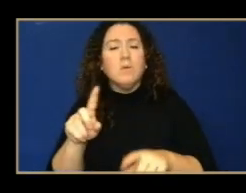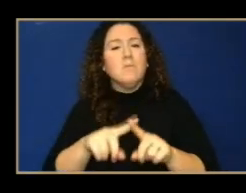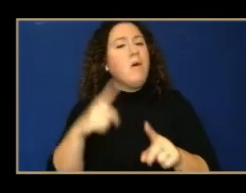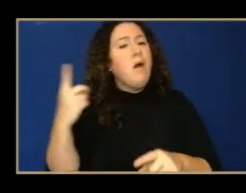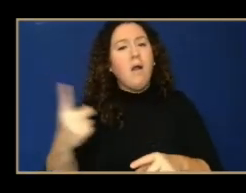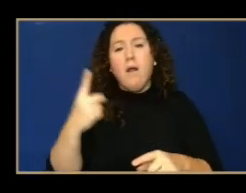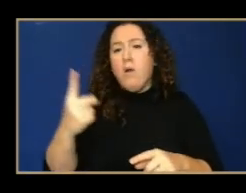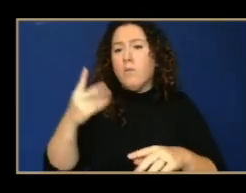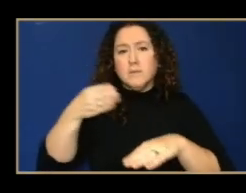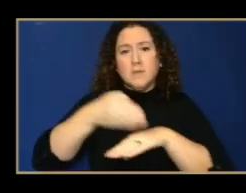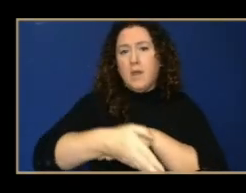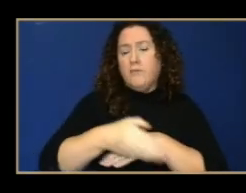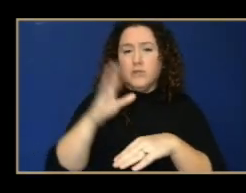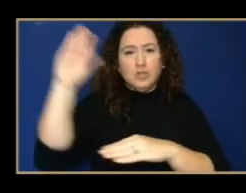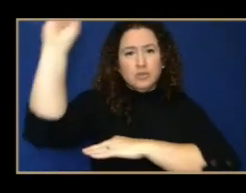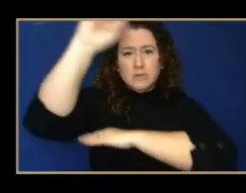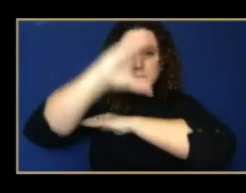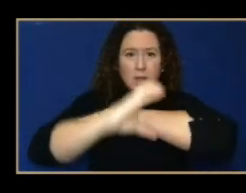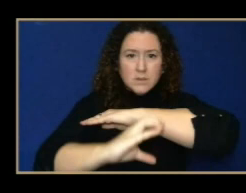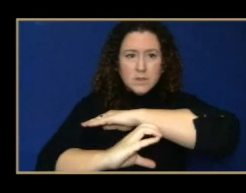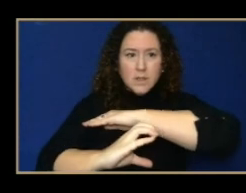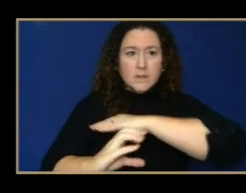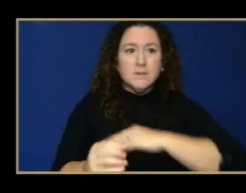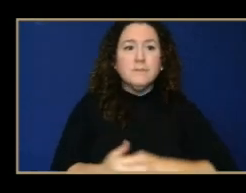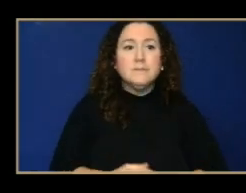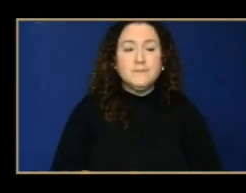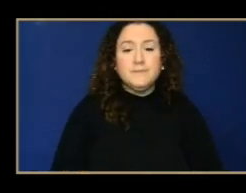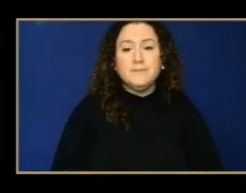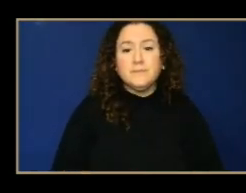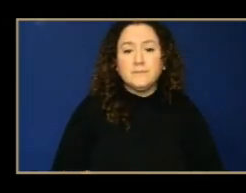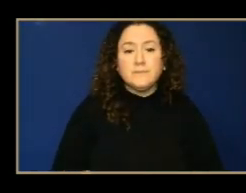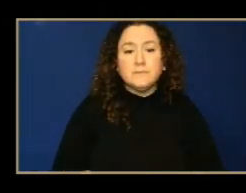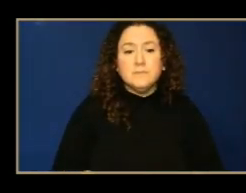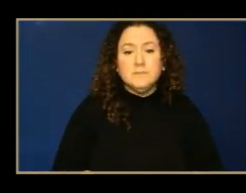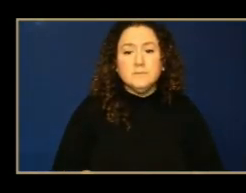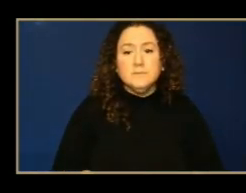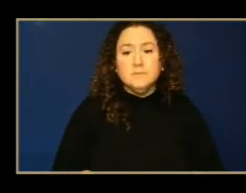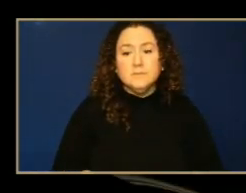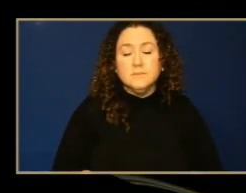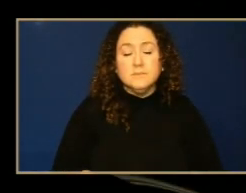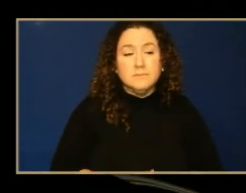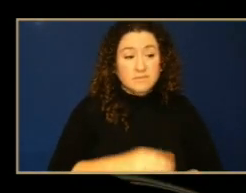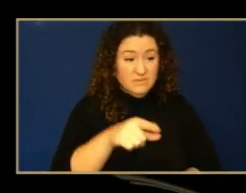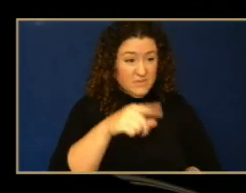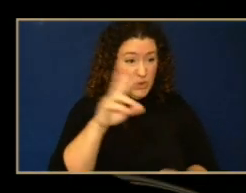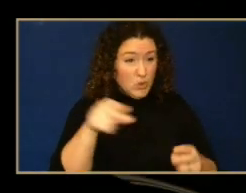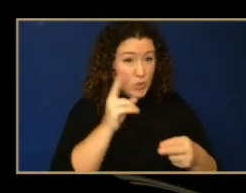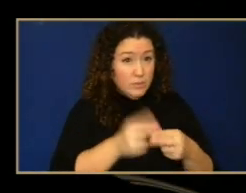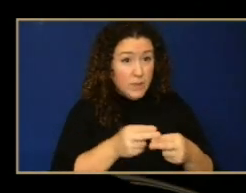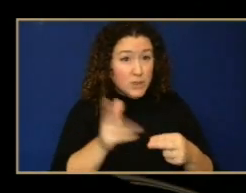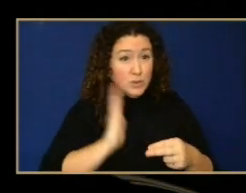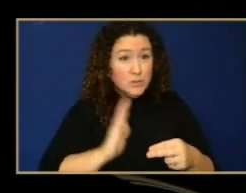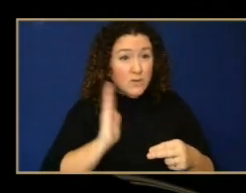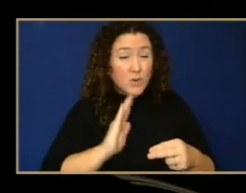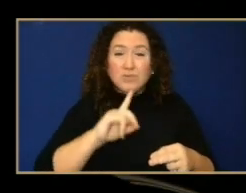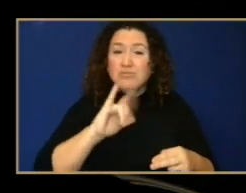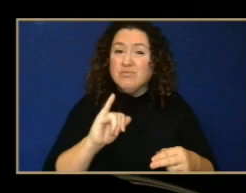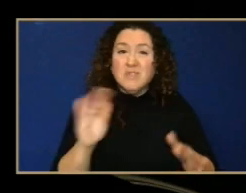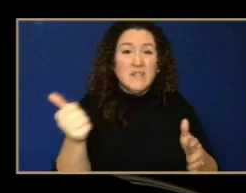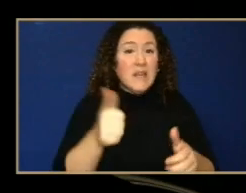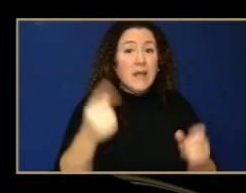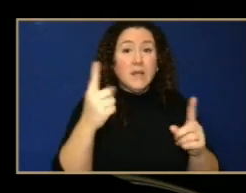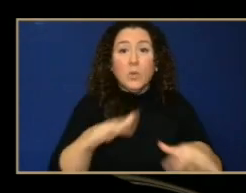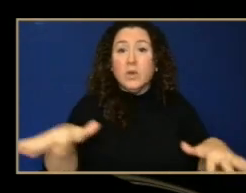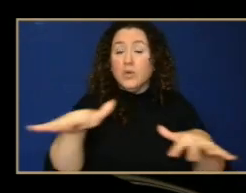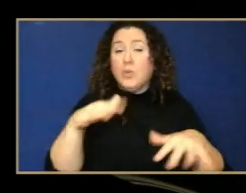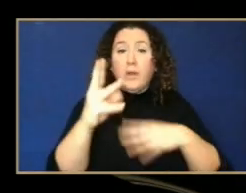So I know you mentioned earlier that really almost everyone around the world can see this, but a user on Twitter says that they live in New York